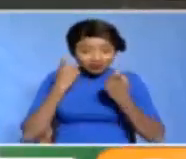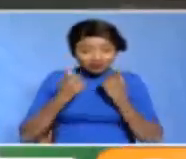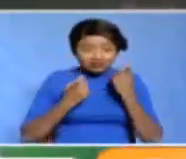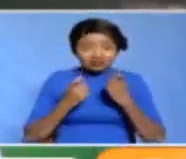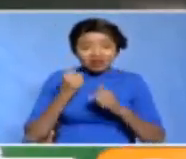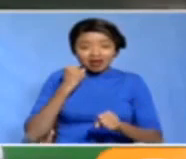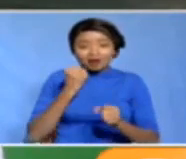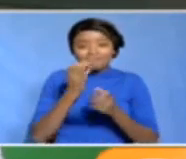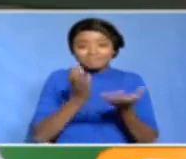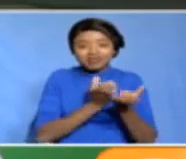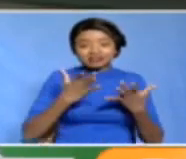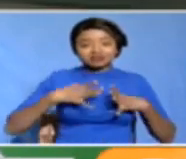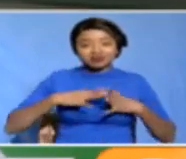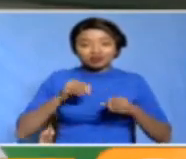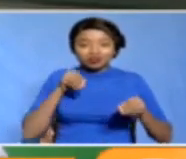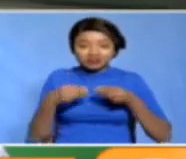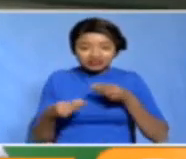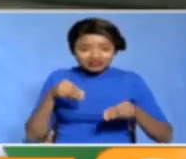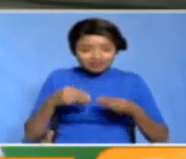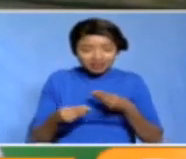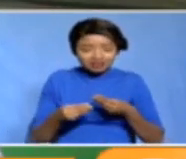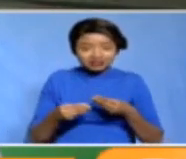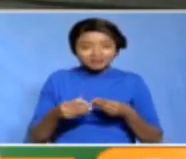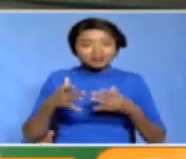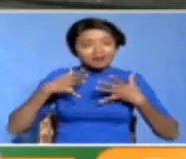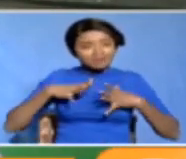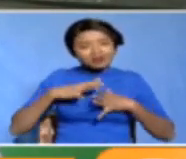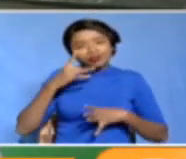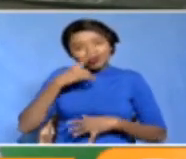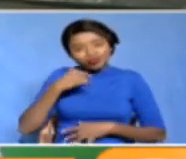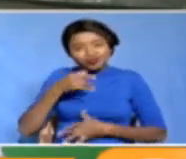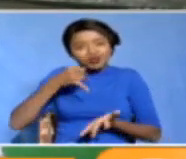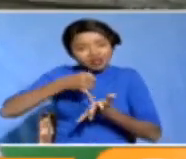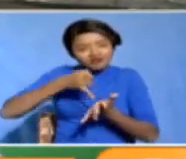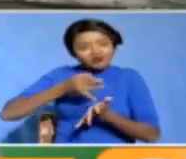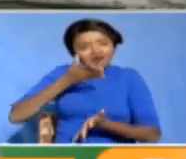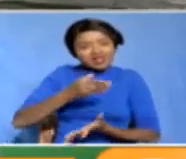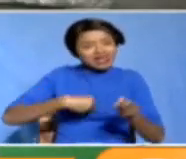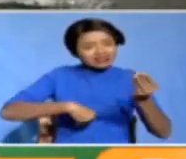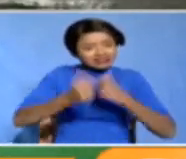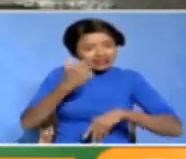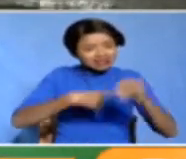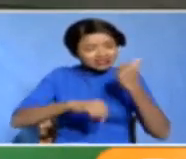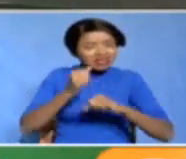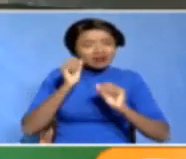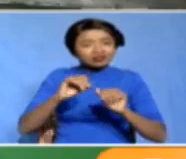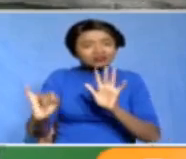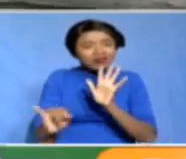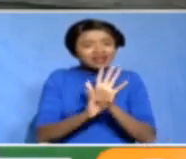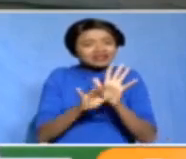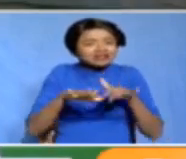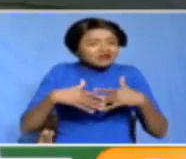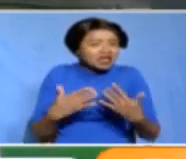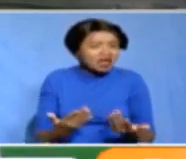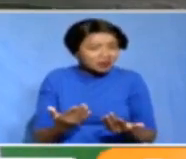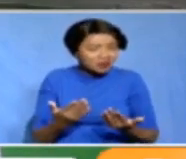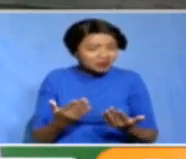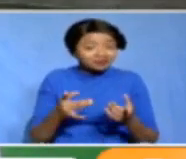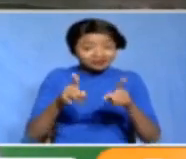imekuja hivyo, wale watu ambao watahusika kuhusa, watakuwa identified na nini